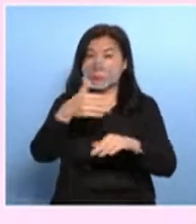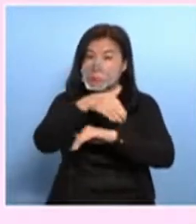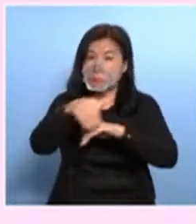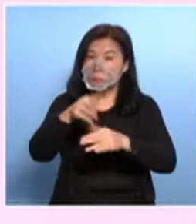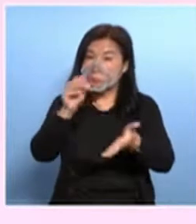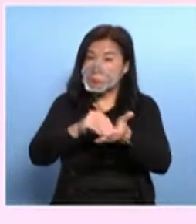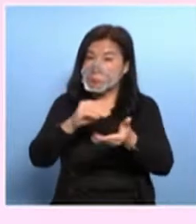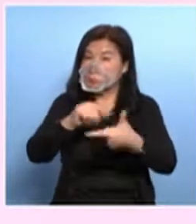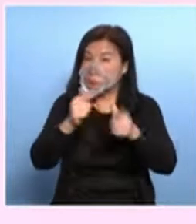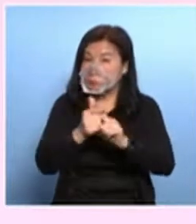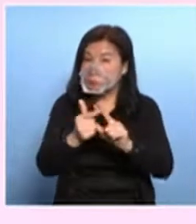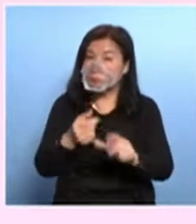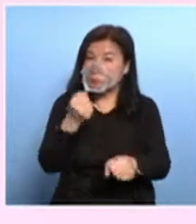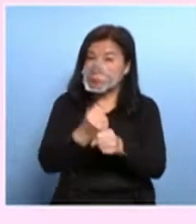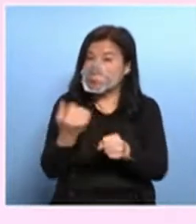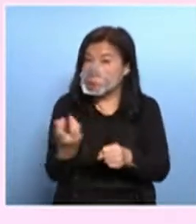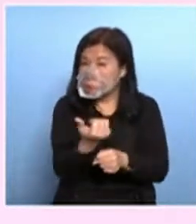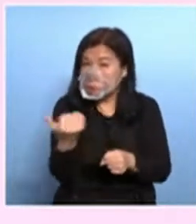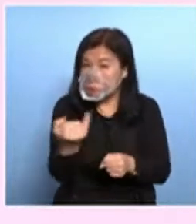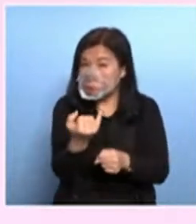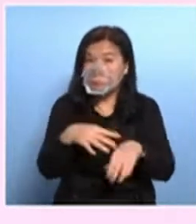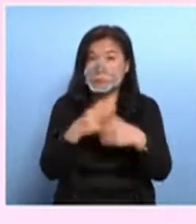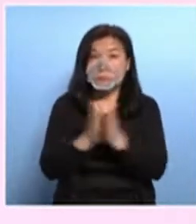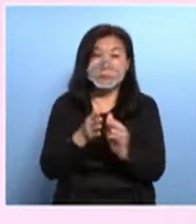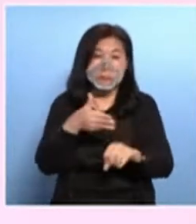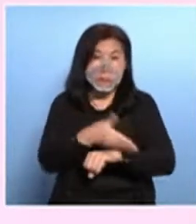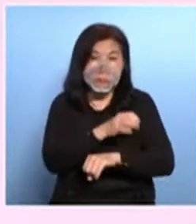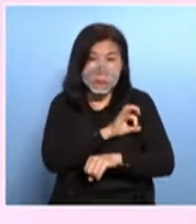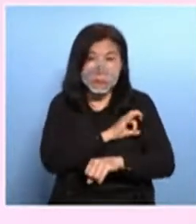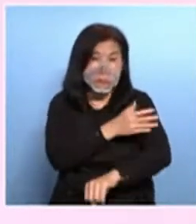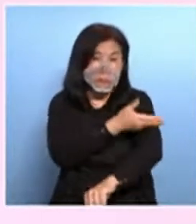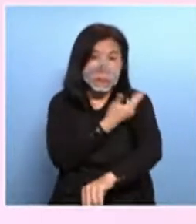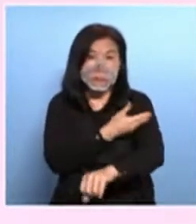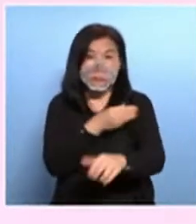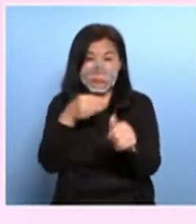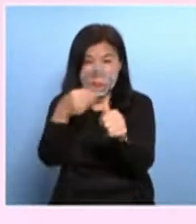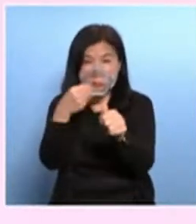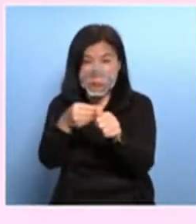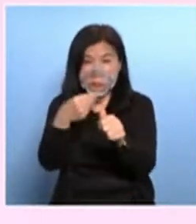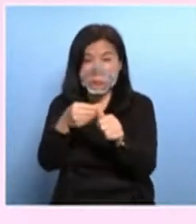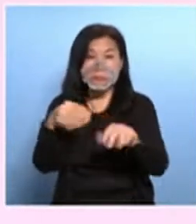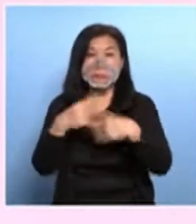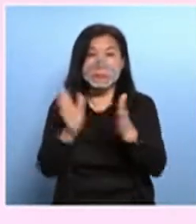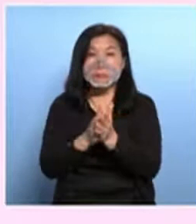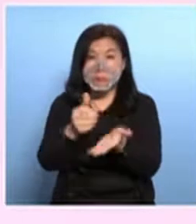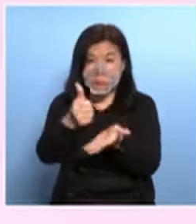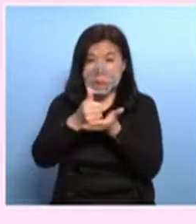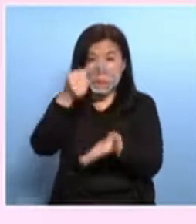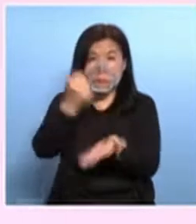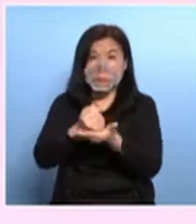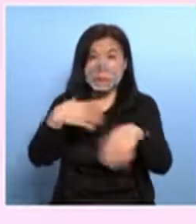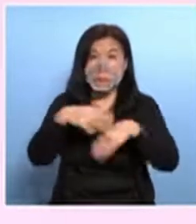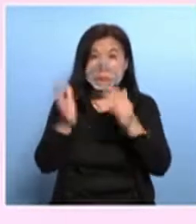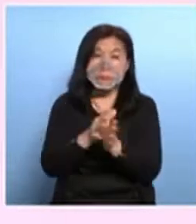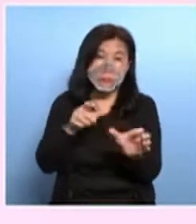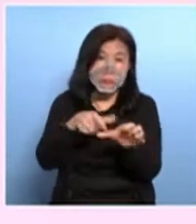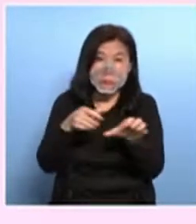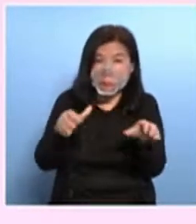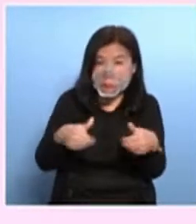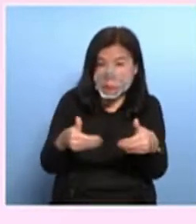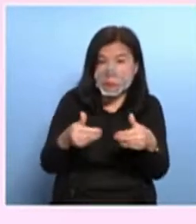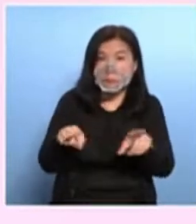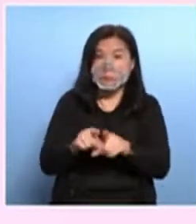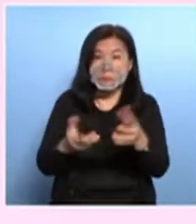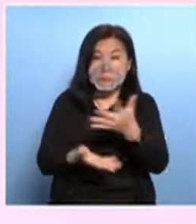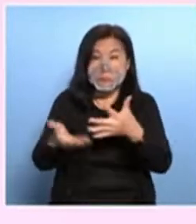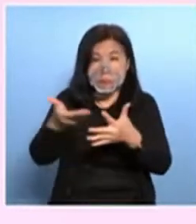demand for day child care services, the government will review the implementation mode and effectiveness of the project, including the need for home-based child